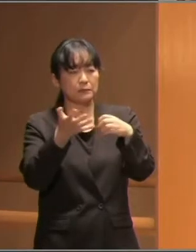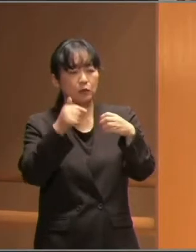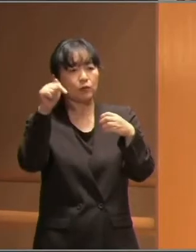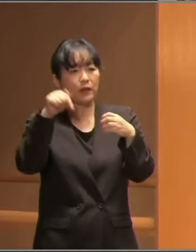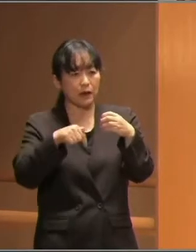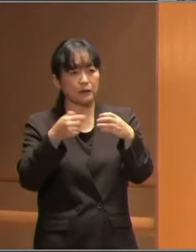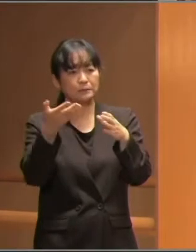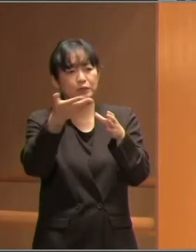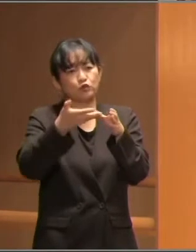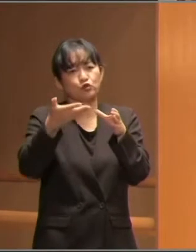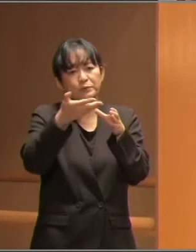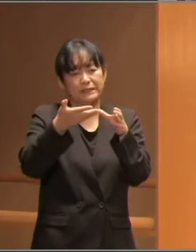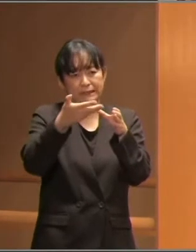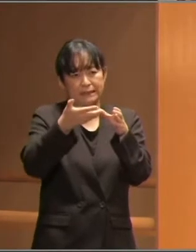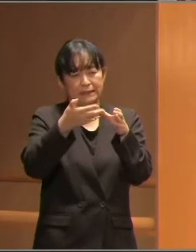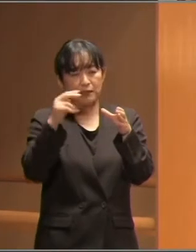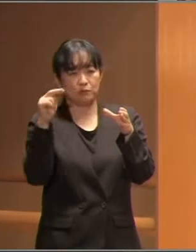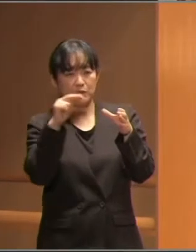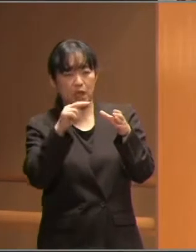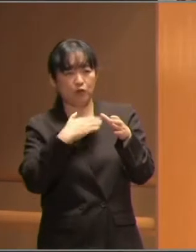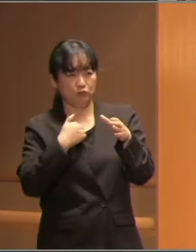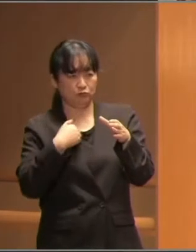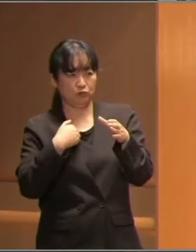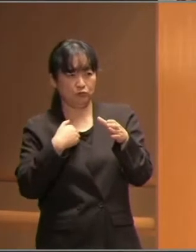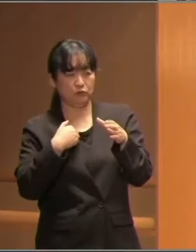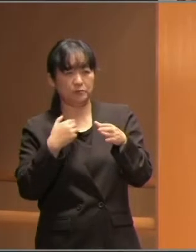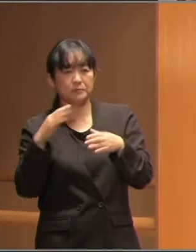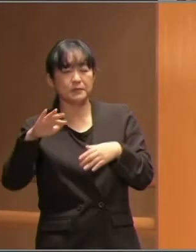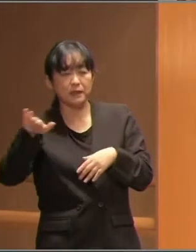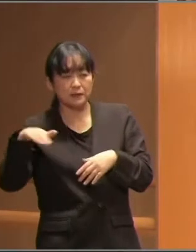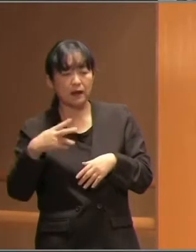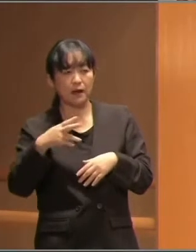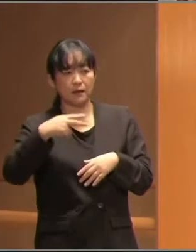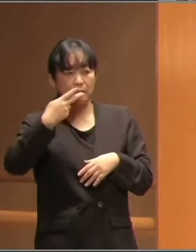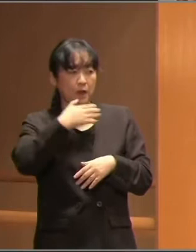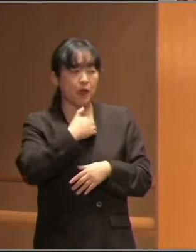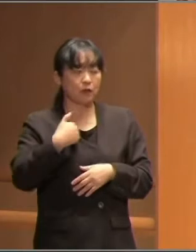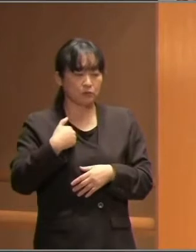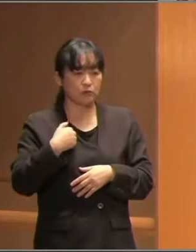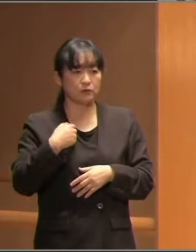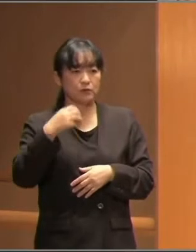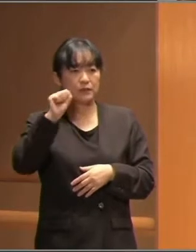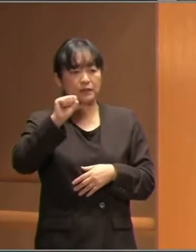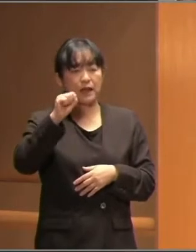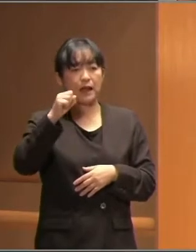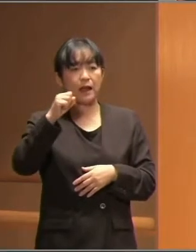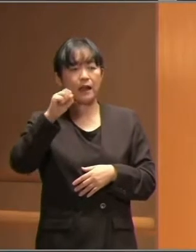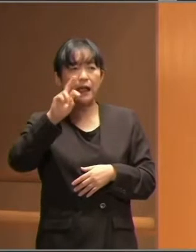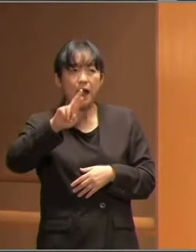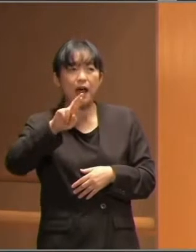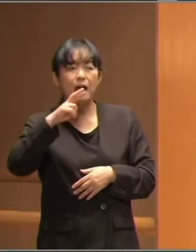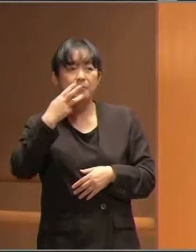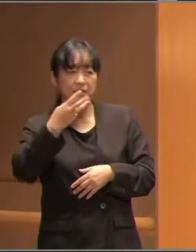salami structure. For the island structure has lake structure